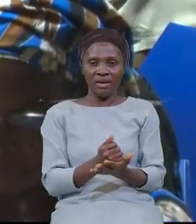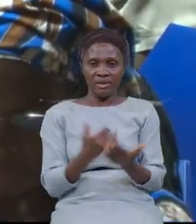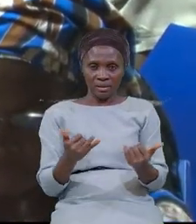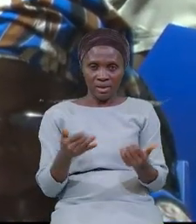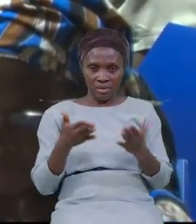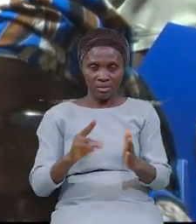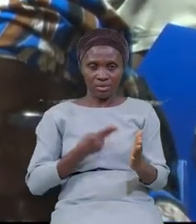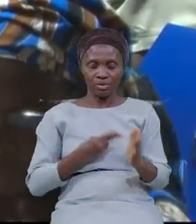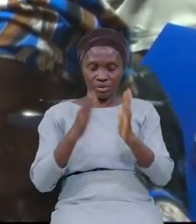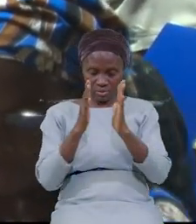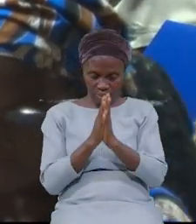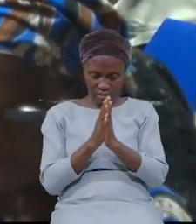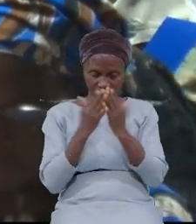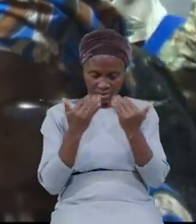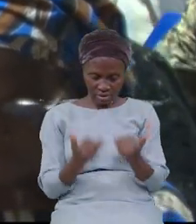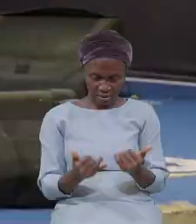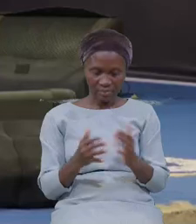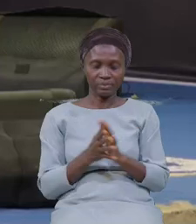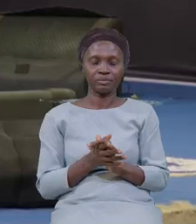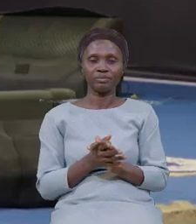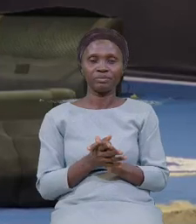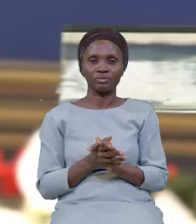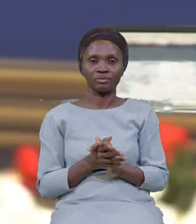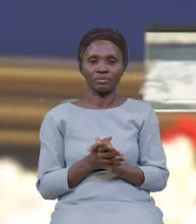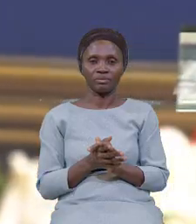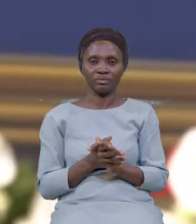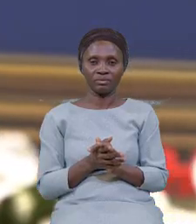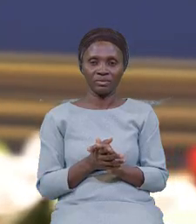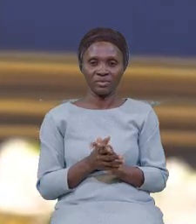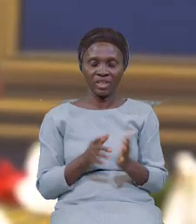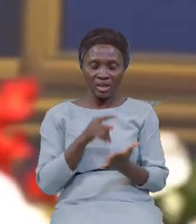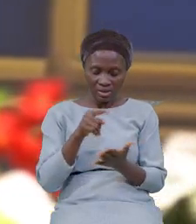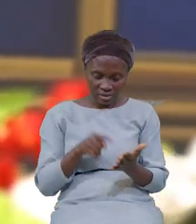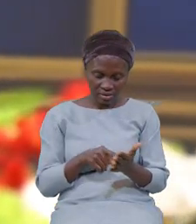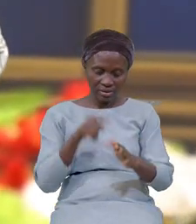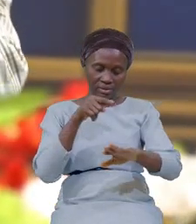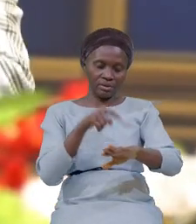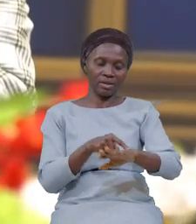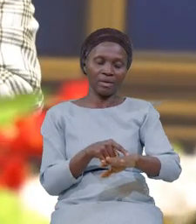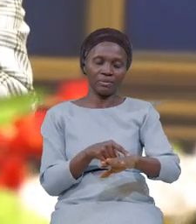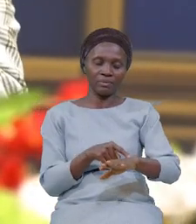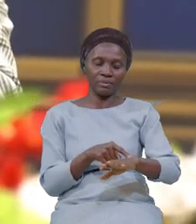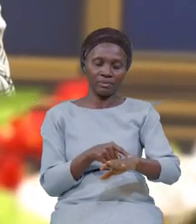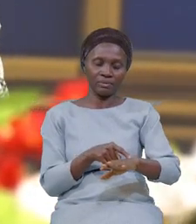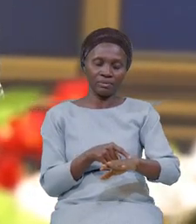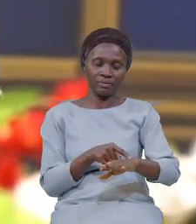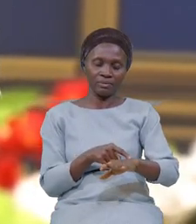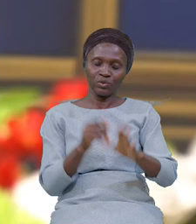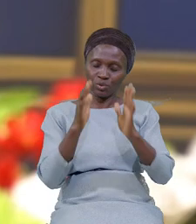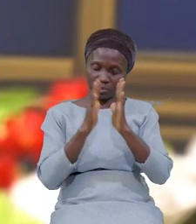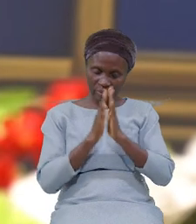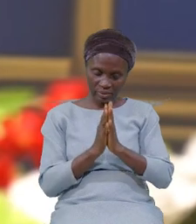Let's bow our eyes closed. Here is the time for us to allow God